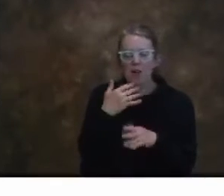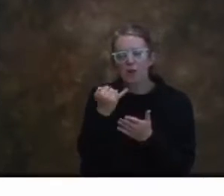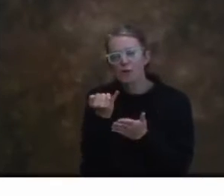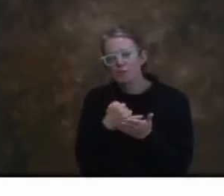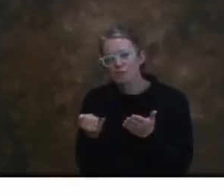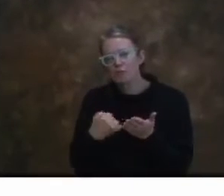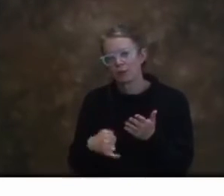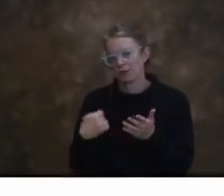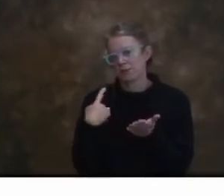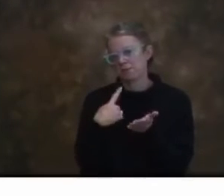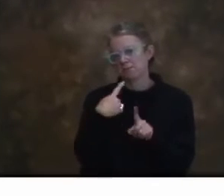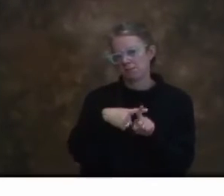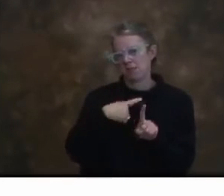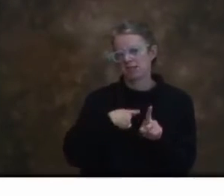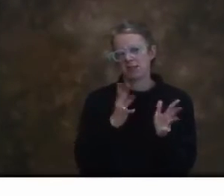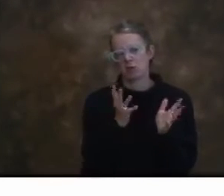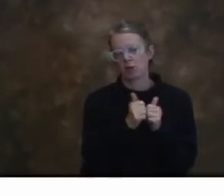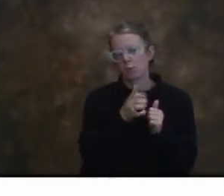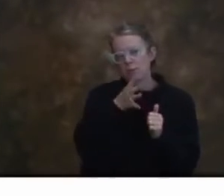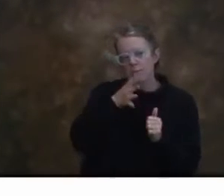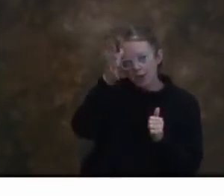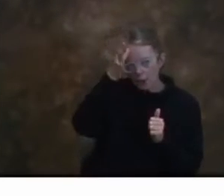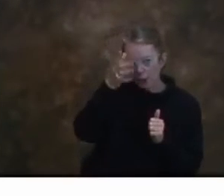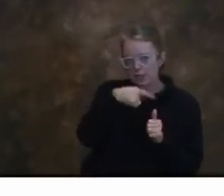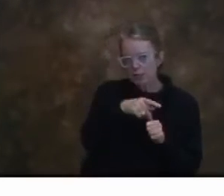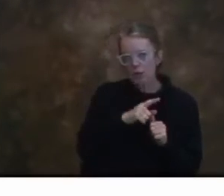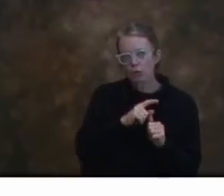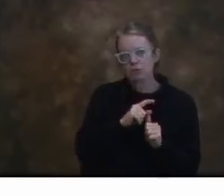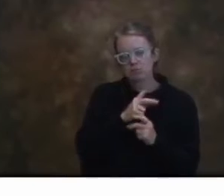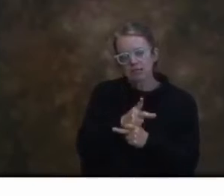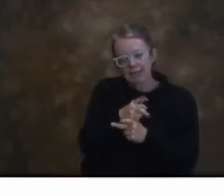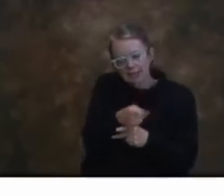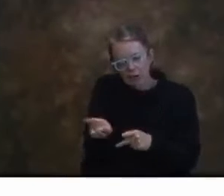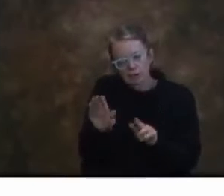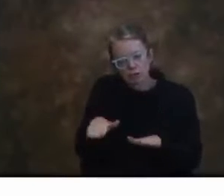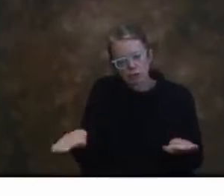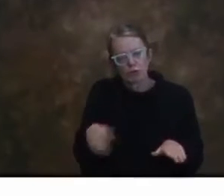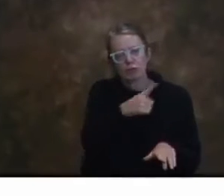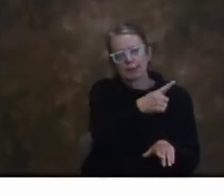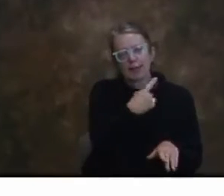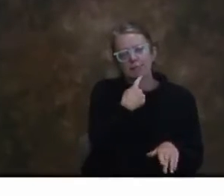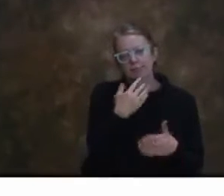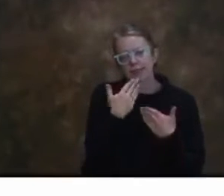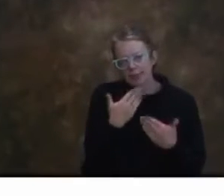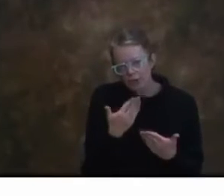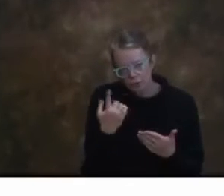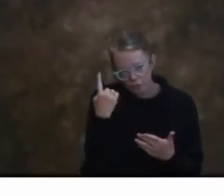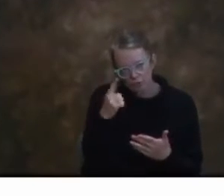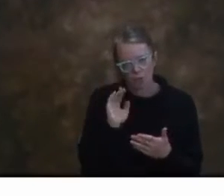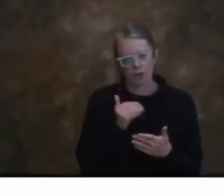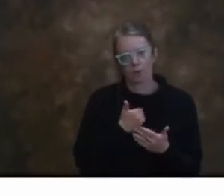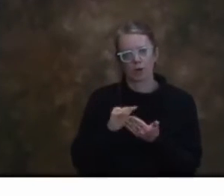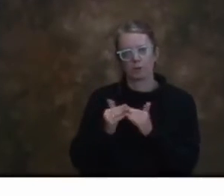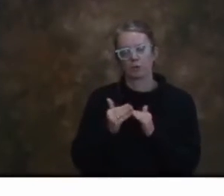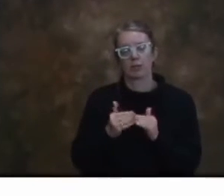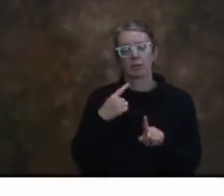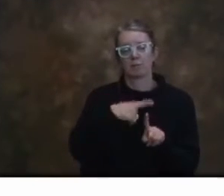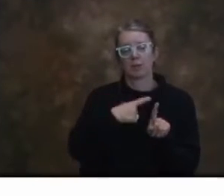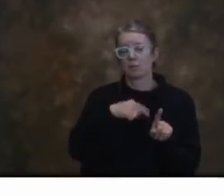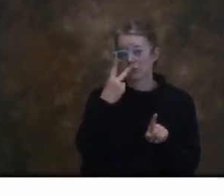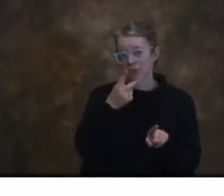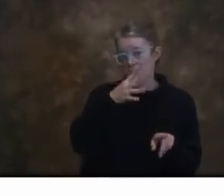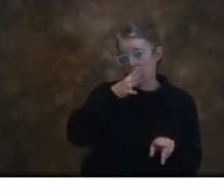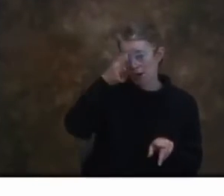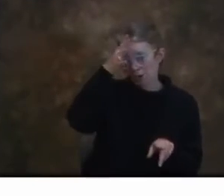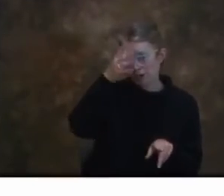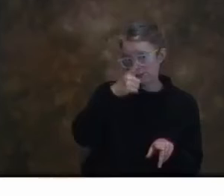to some parents and caregivers who expressed their gratitude to the community. We also saw many parents and caregivers getting whatever dose they needed